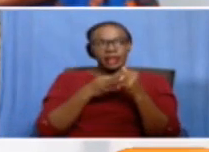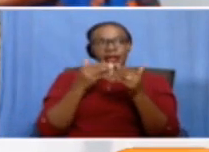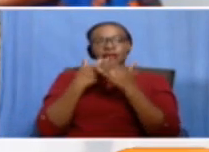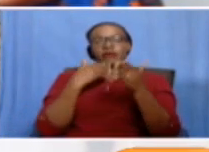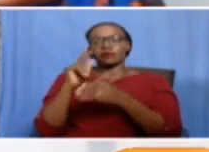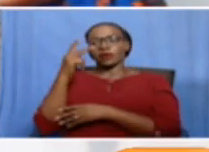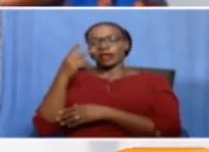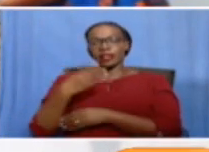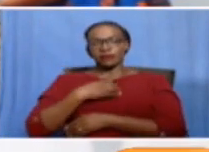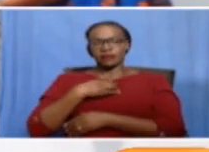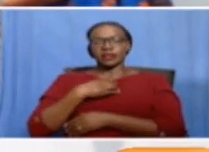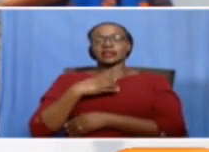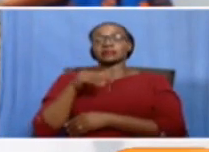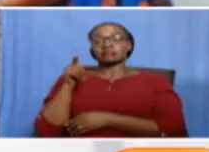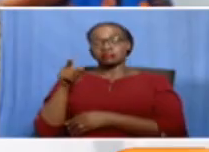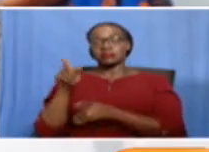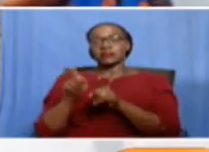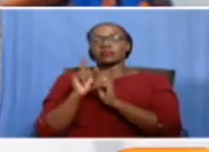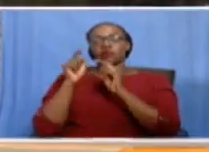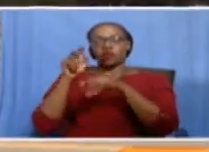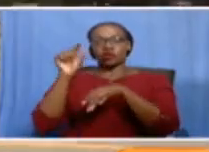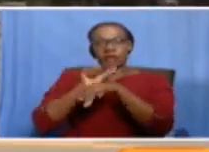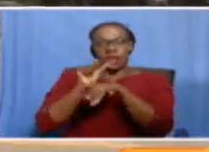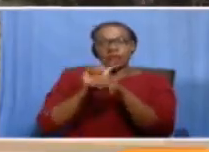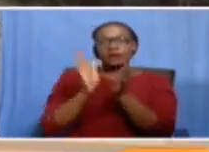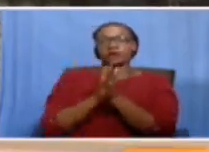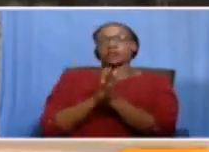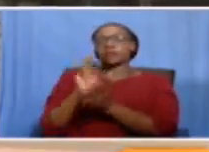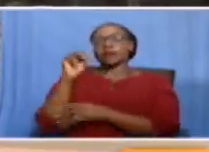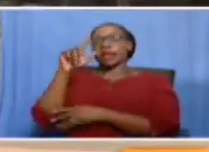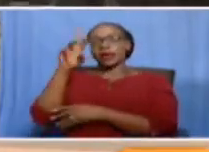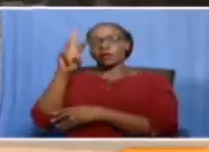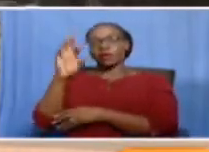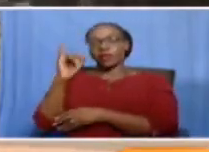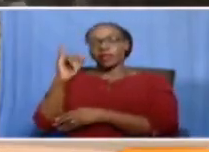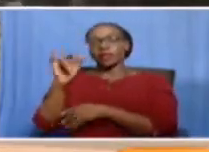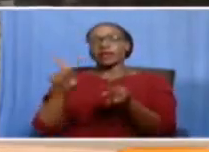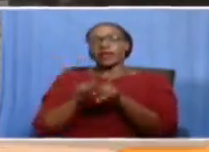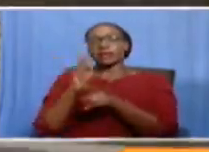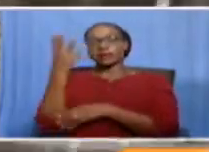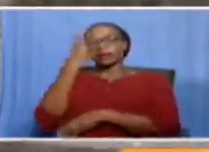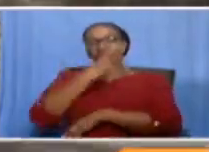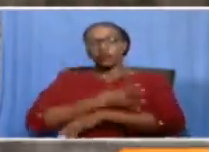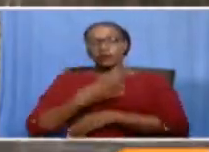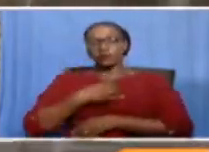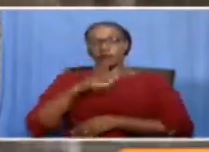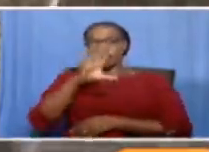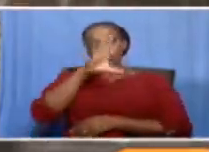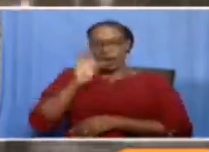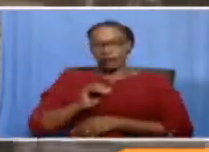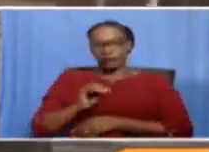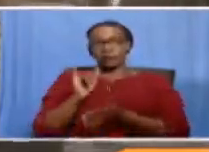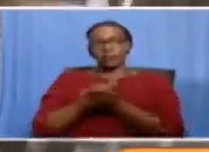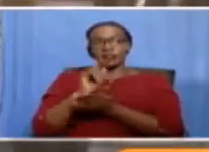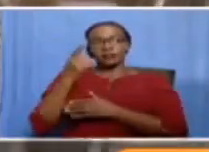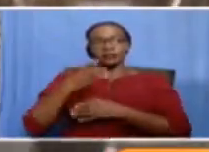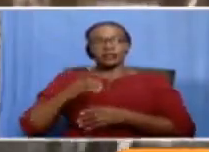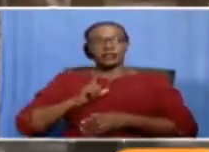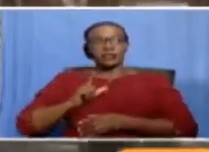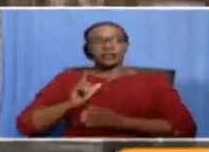visit, Melania toured Ghana and Malawi as part of a four-day maiden African tour. The visiting First Lady will leave the